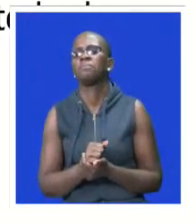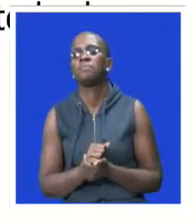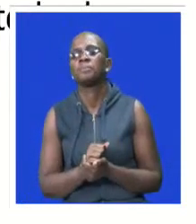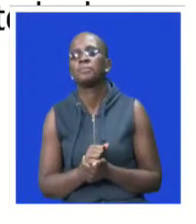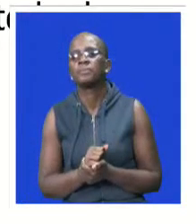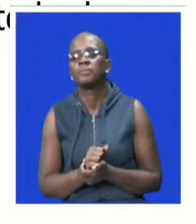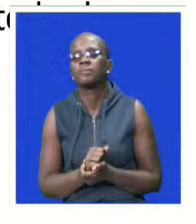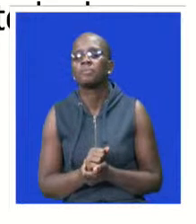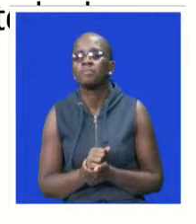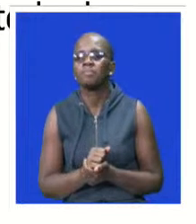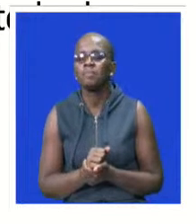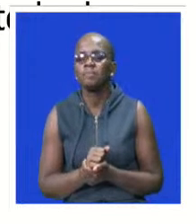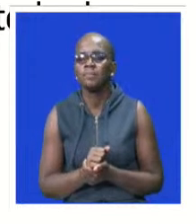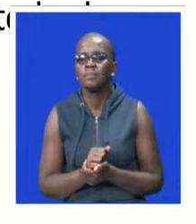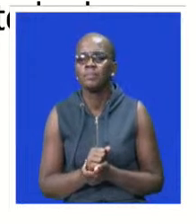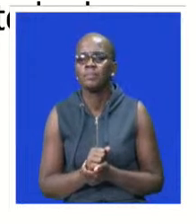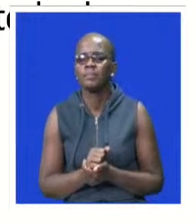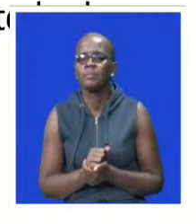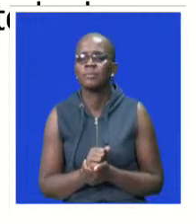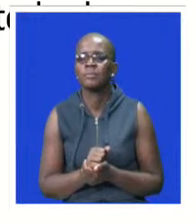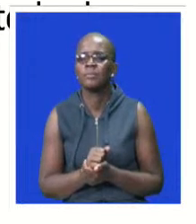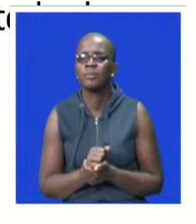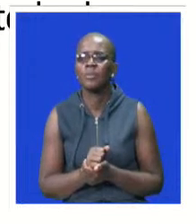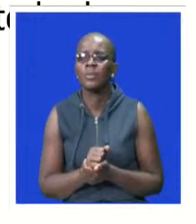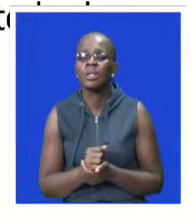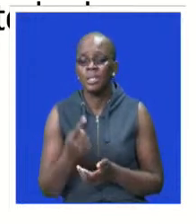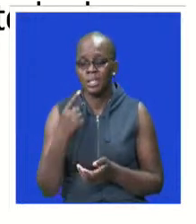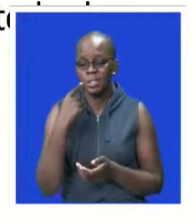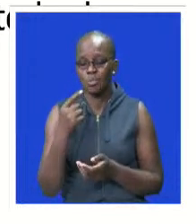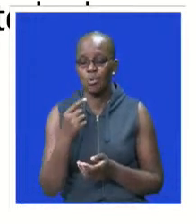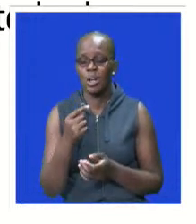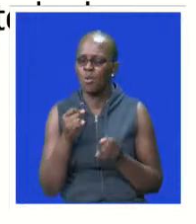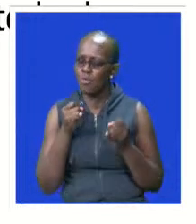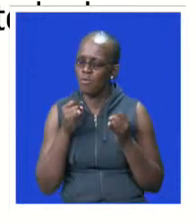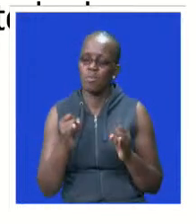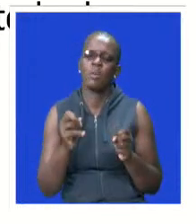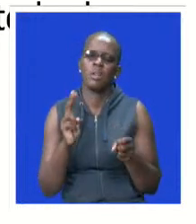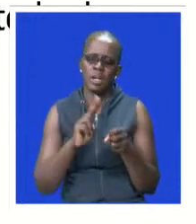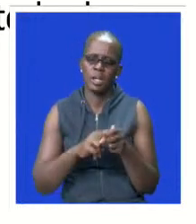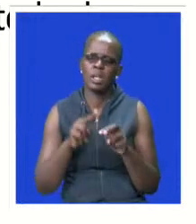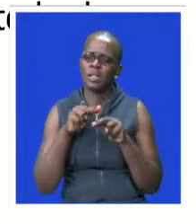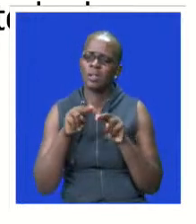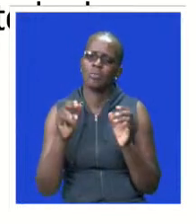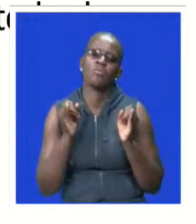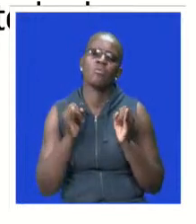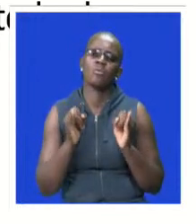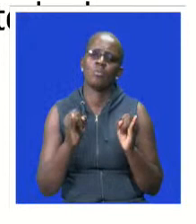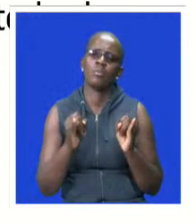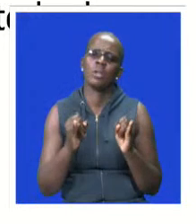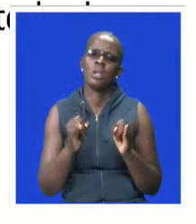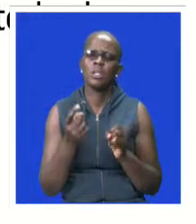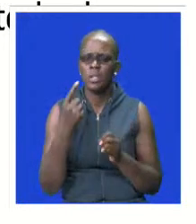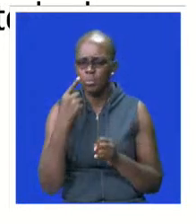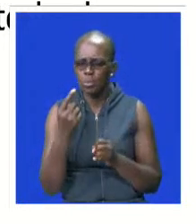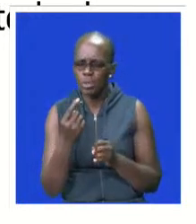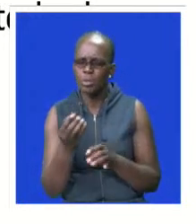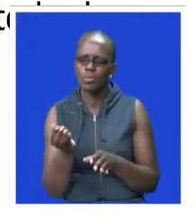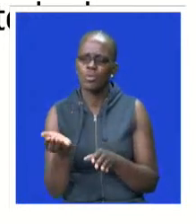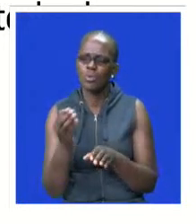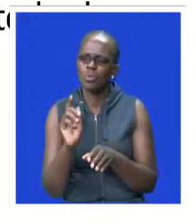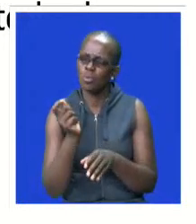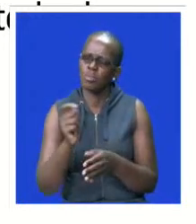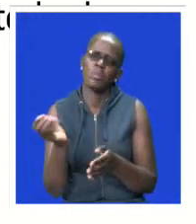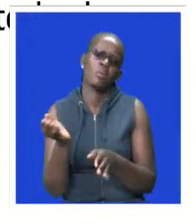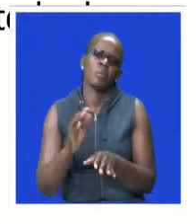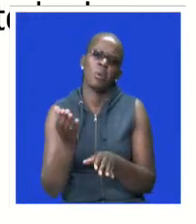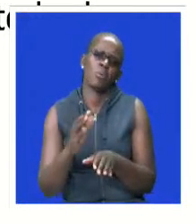it comes to informal and versus formal writing. But as much as we are writing